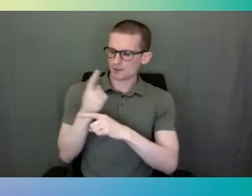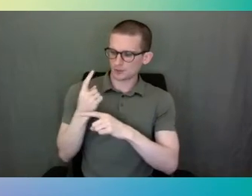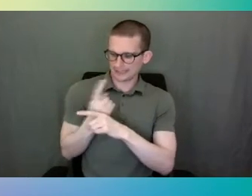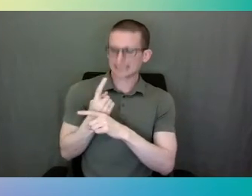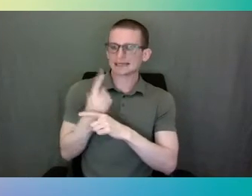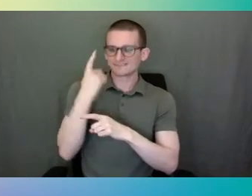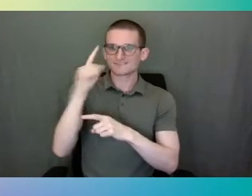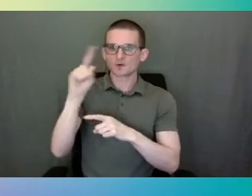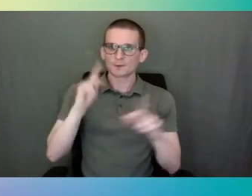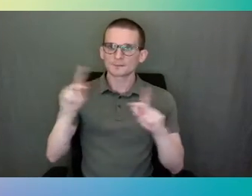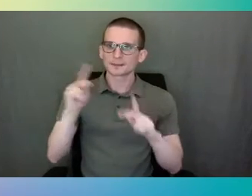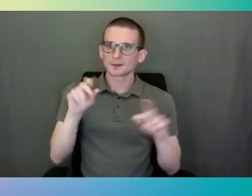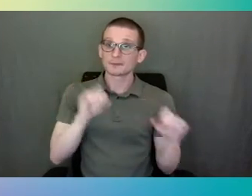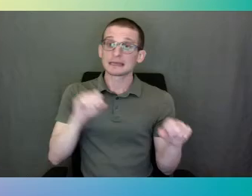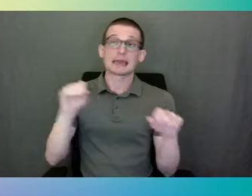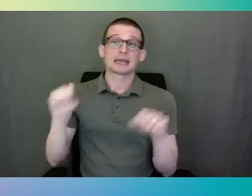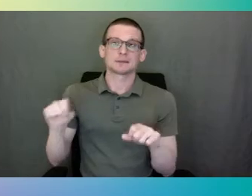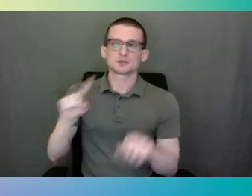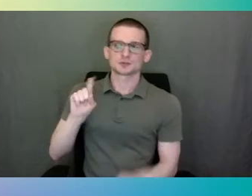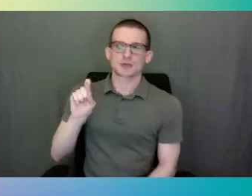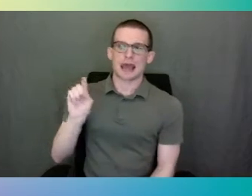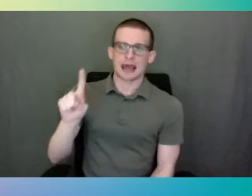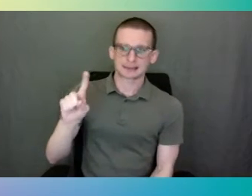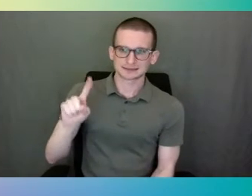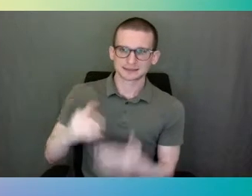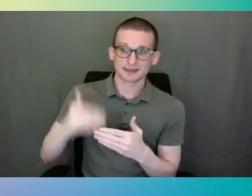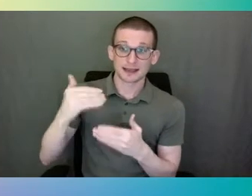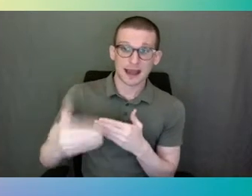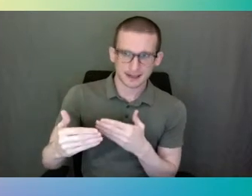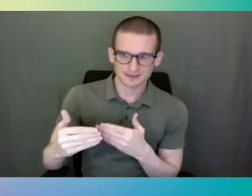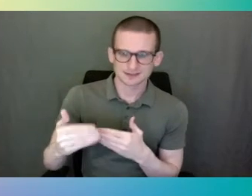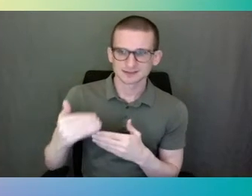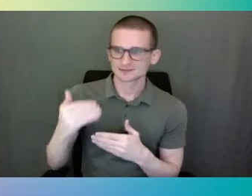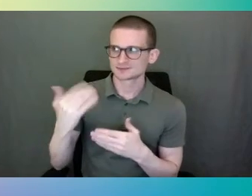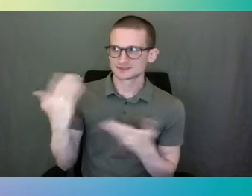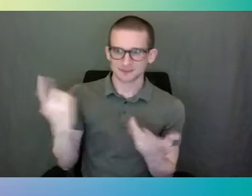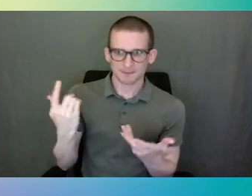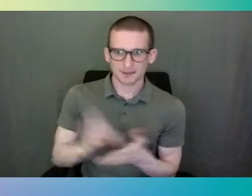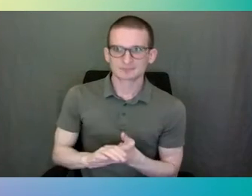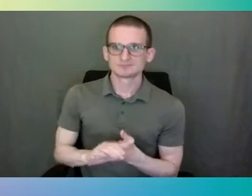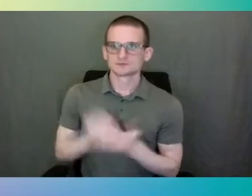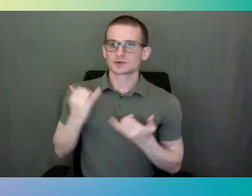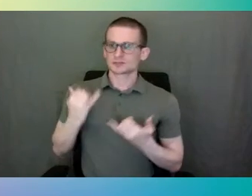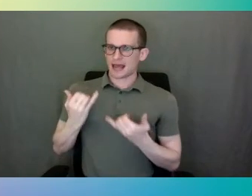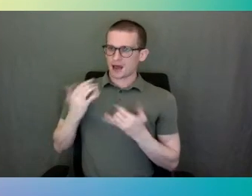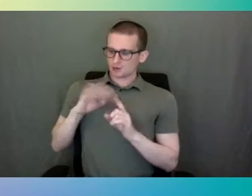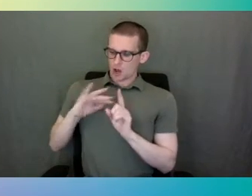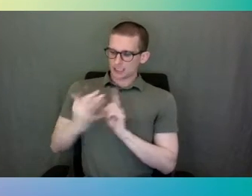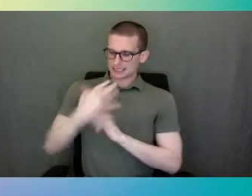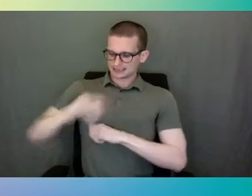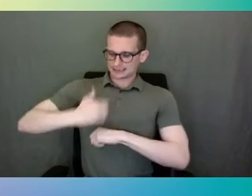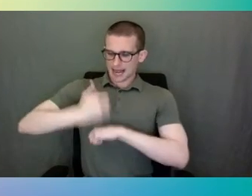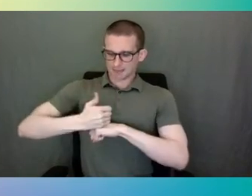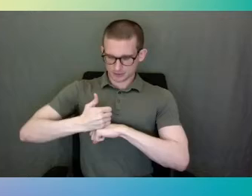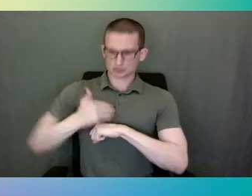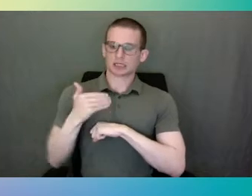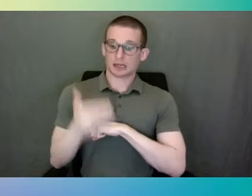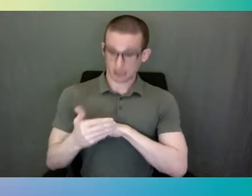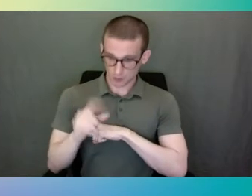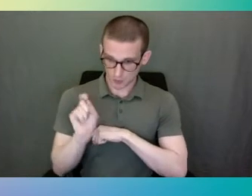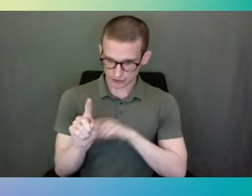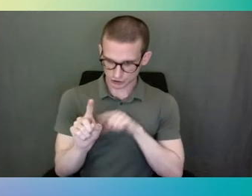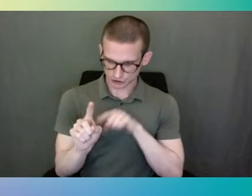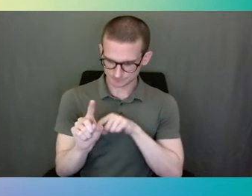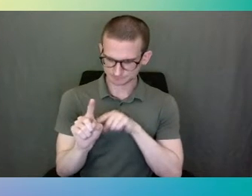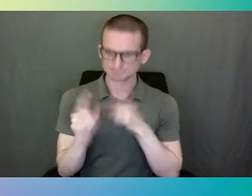we are now set, the stage is now set to ask the next question. Why are there people that seem to